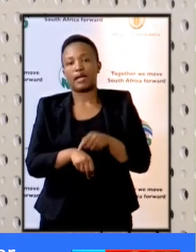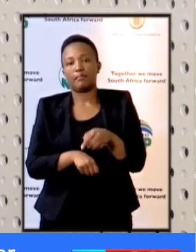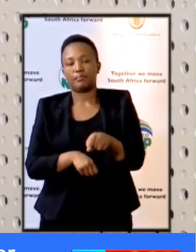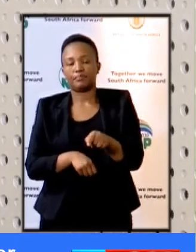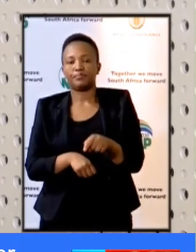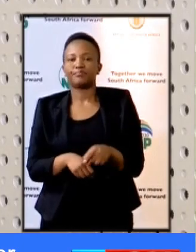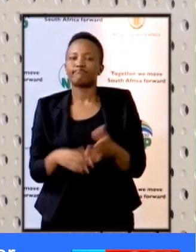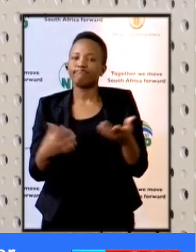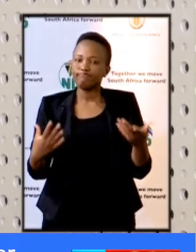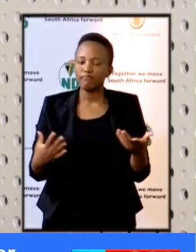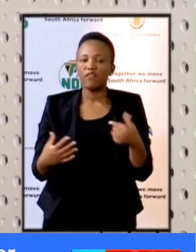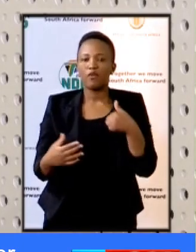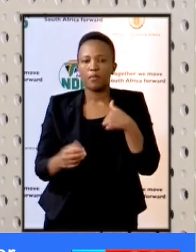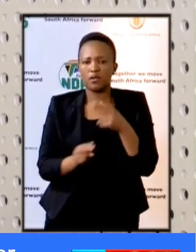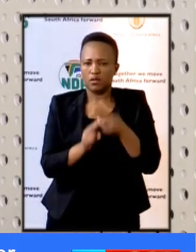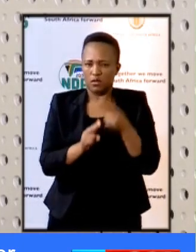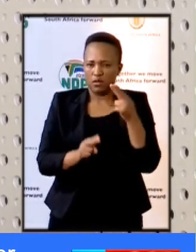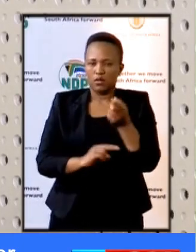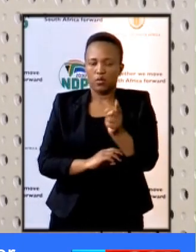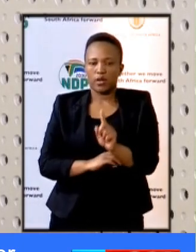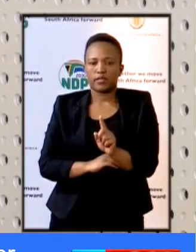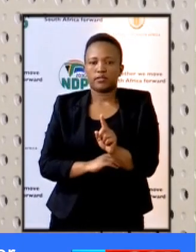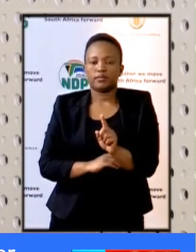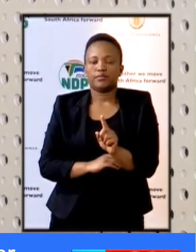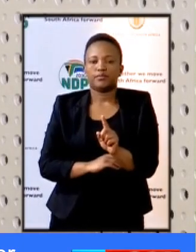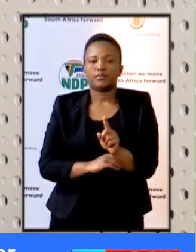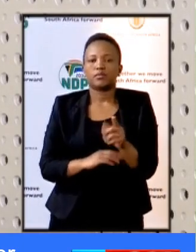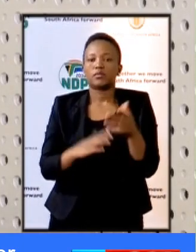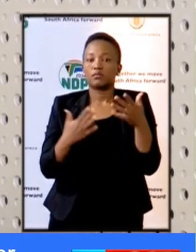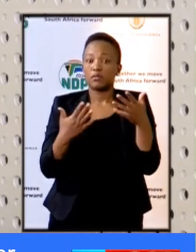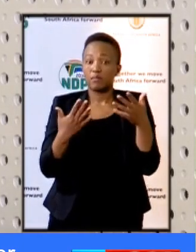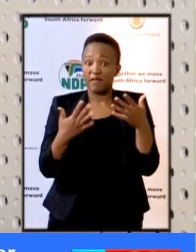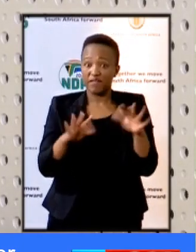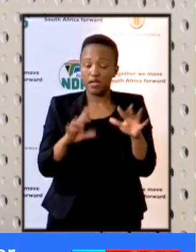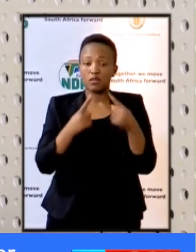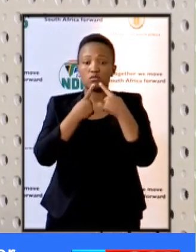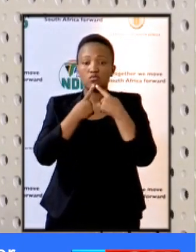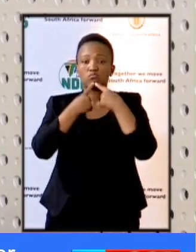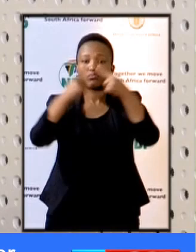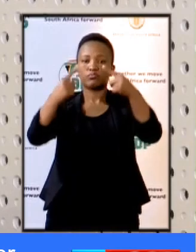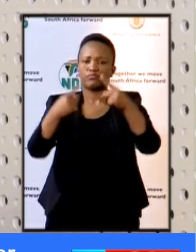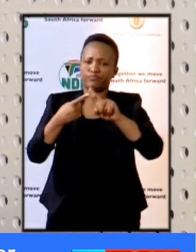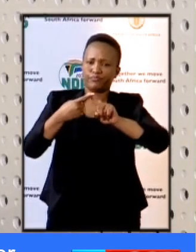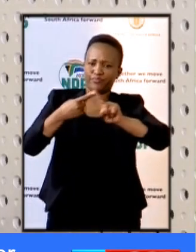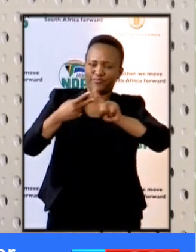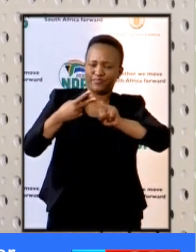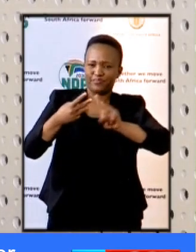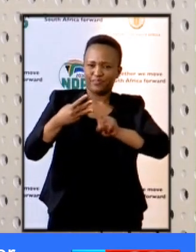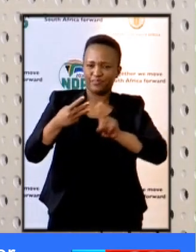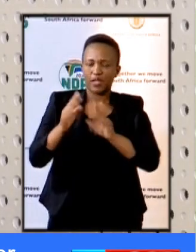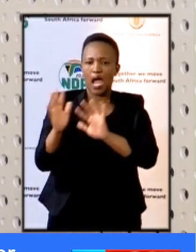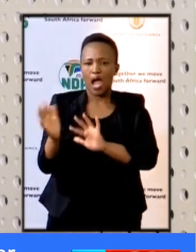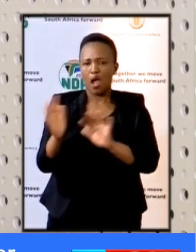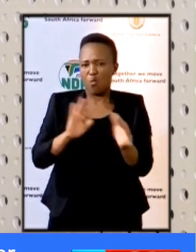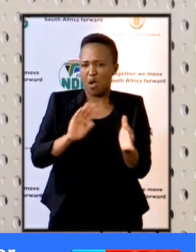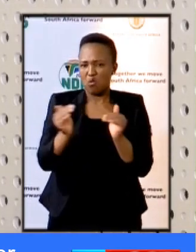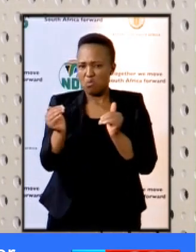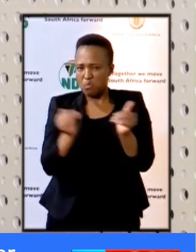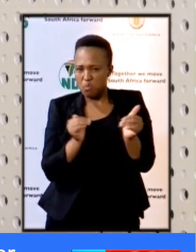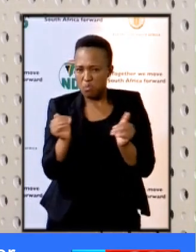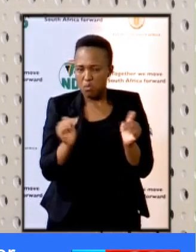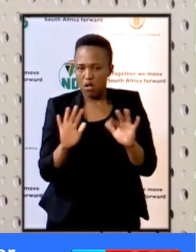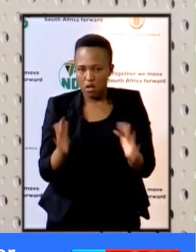conclusion, the extraordinary measures that we are announcing today to ensure a contingency plan is in